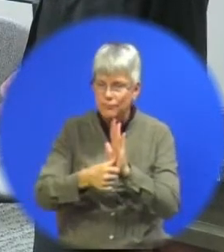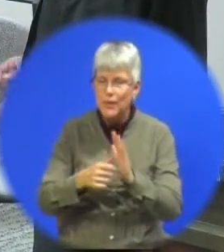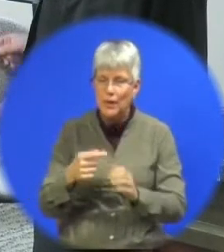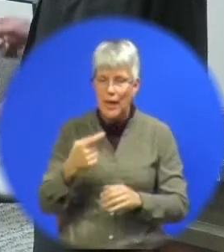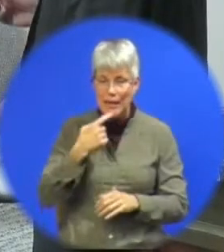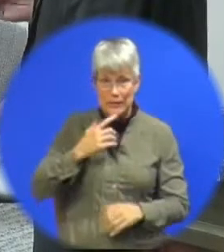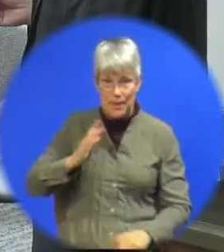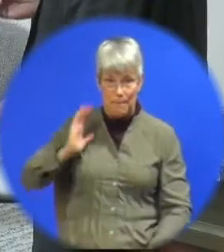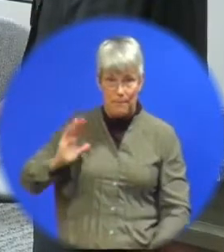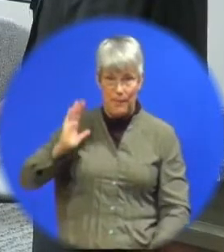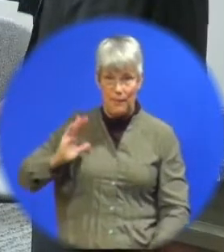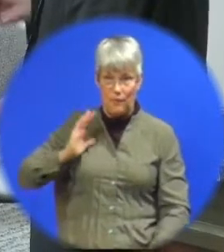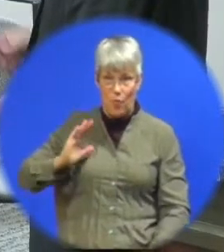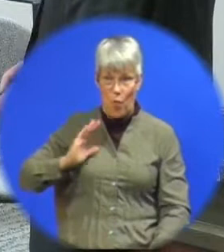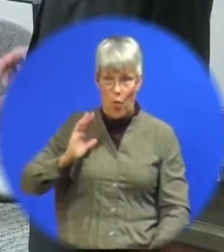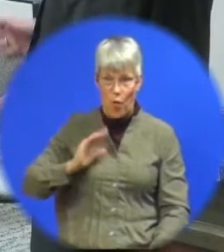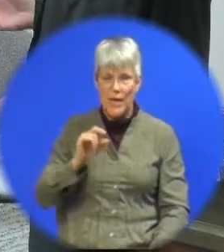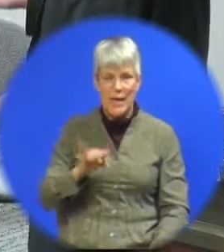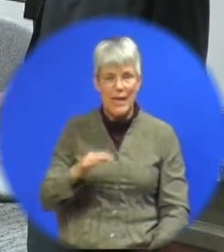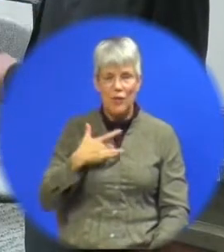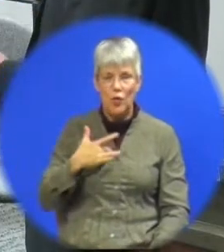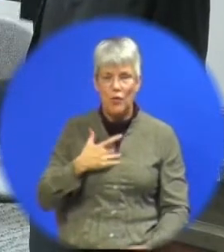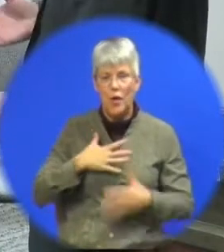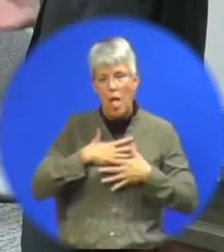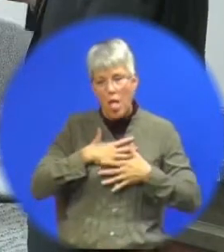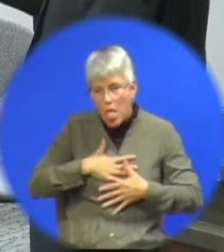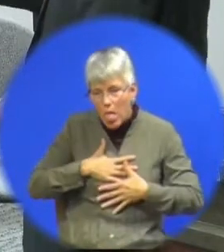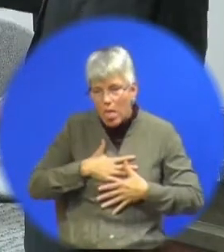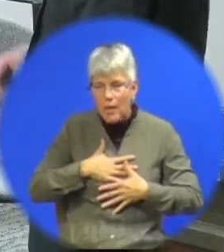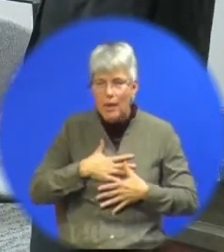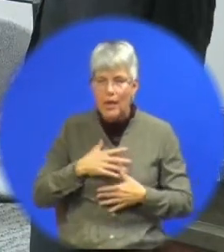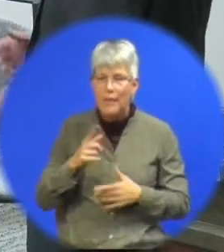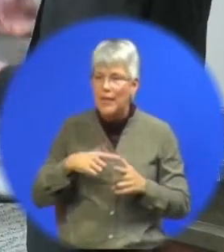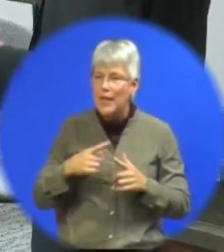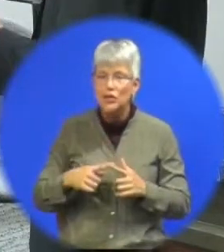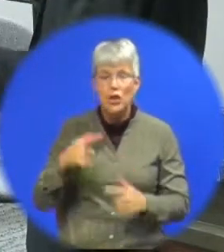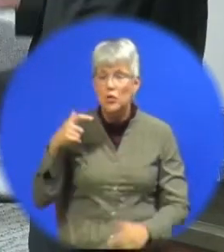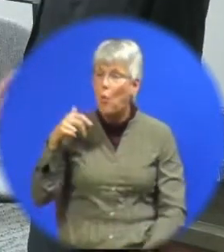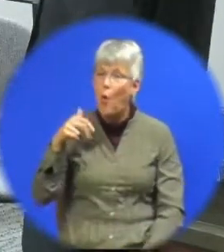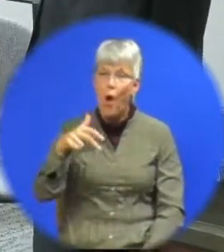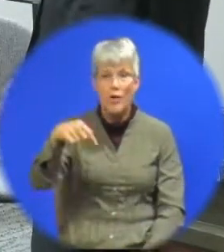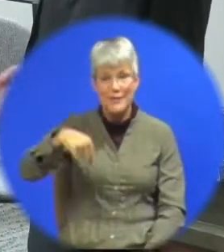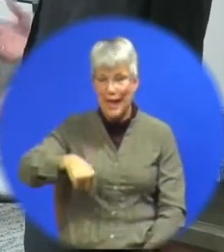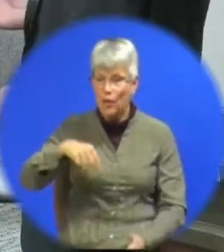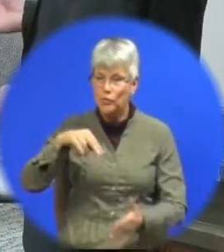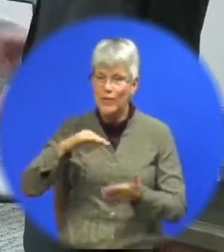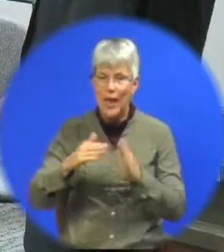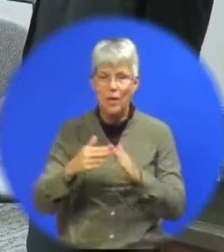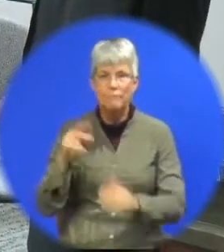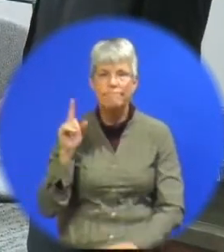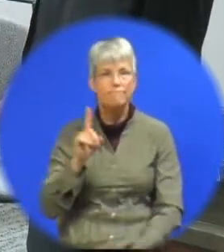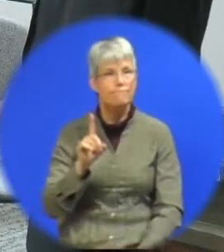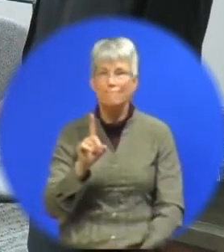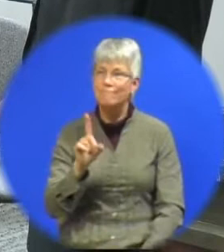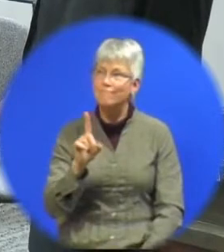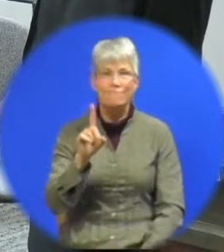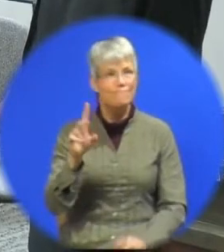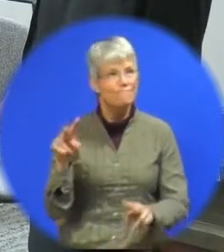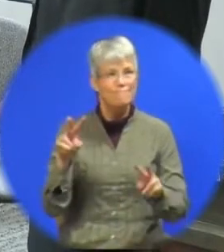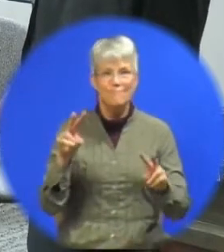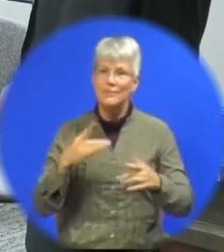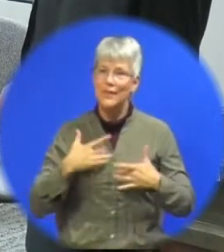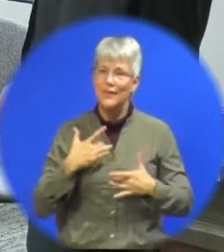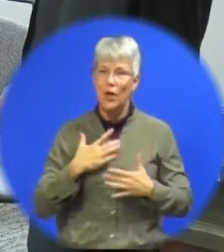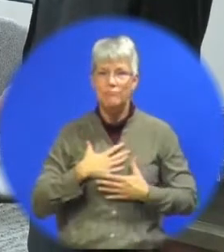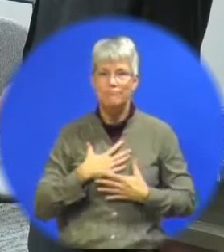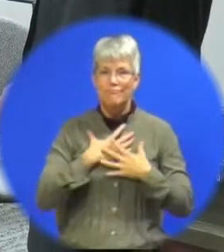if you ever feel down one day or any time, just take a walk through downtown and look around, and that should lift your spirits. And